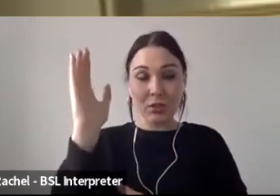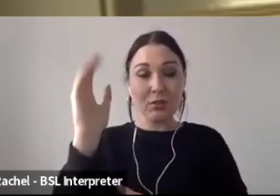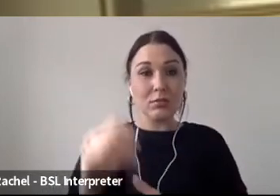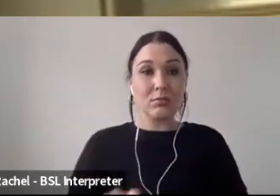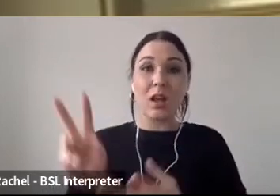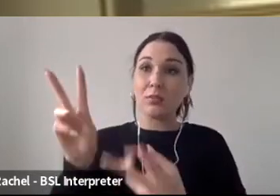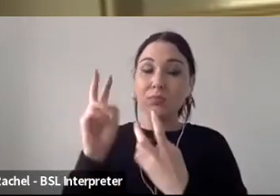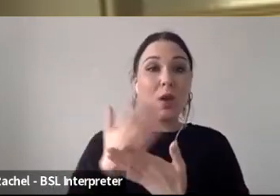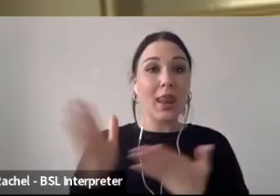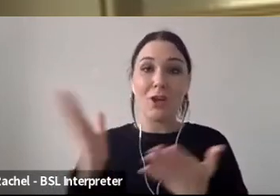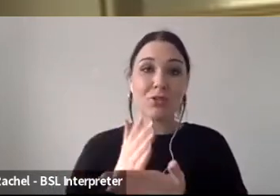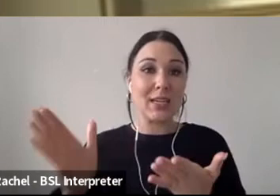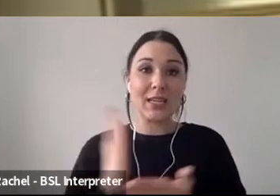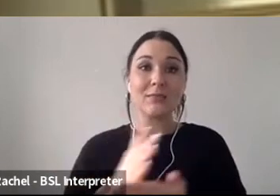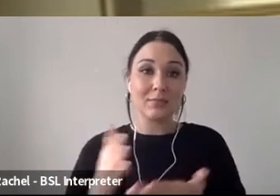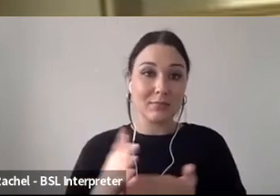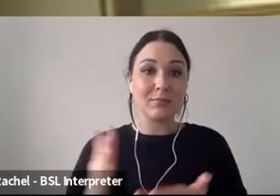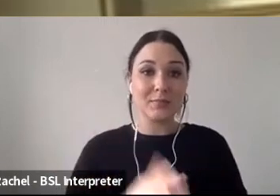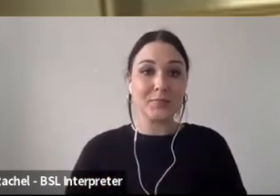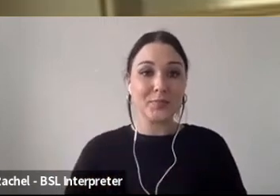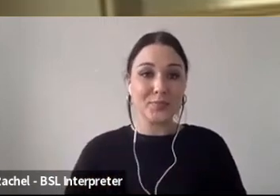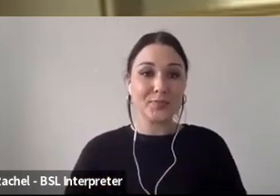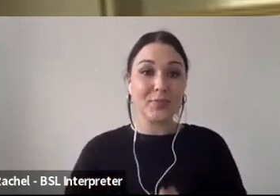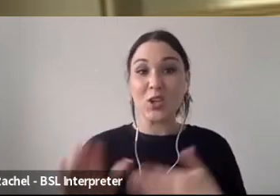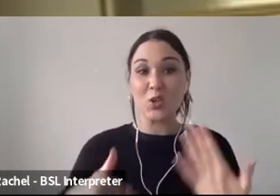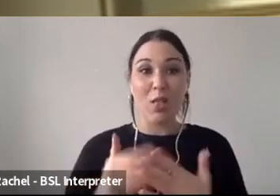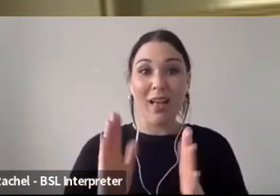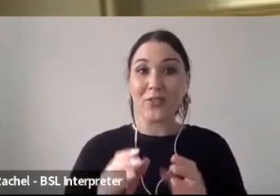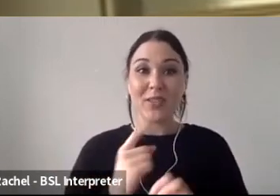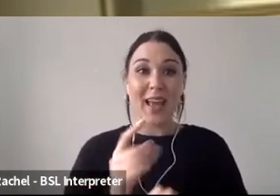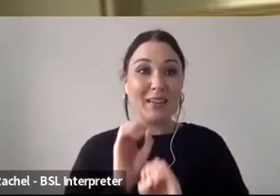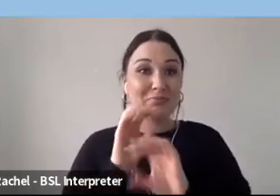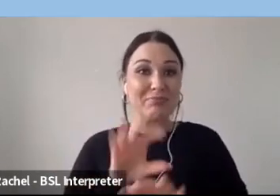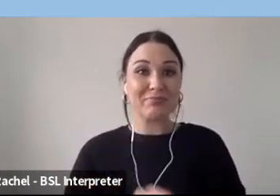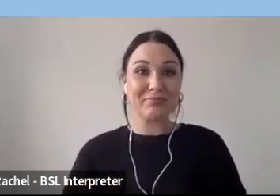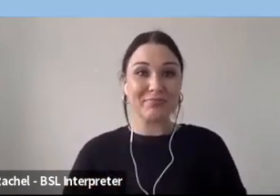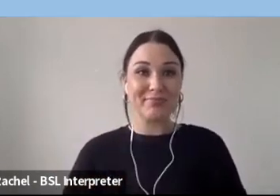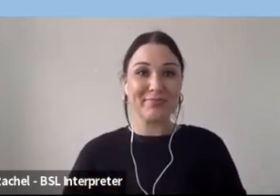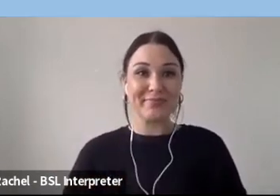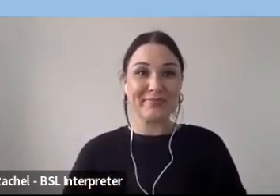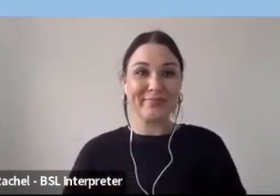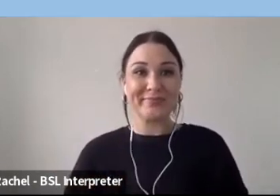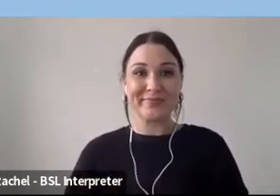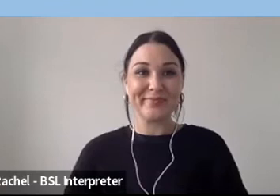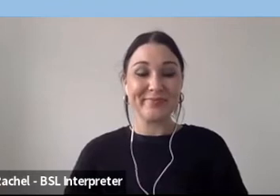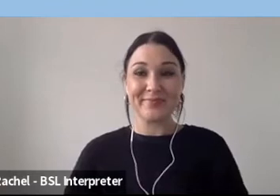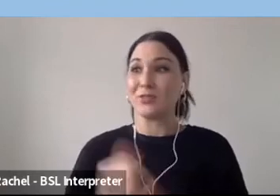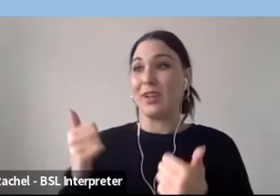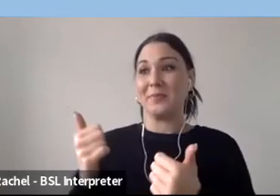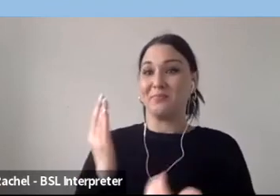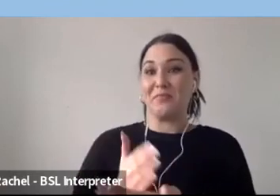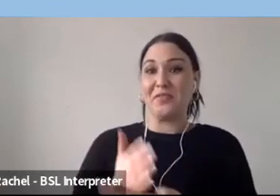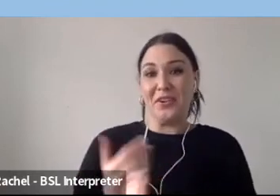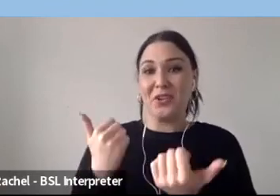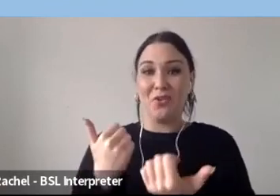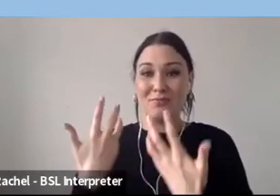lot of clarity. That's all I have to say. Okay, yeah, really good bit